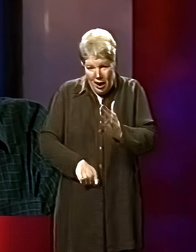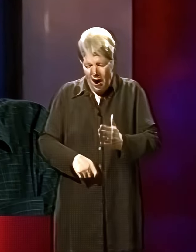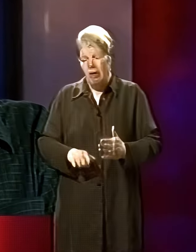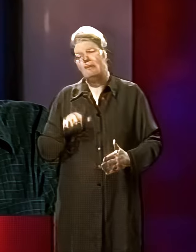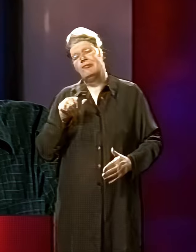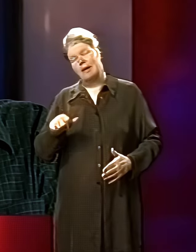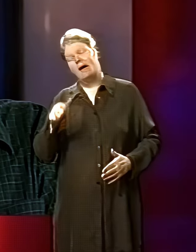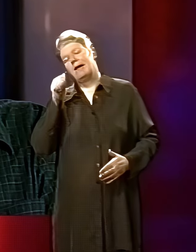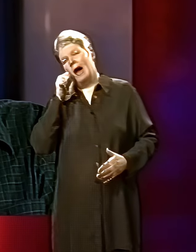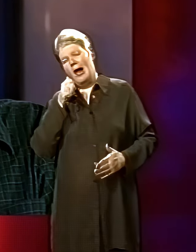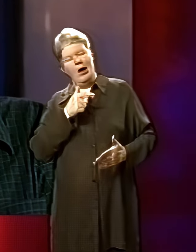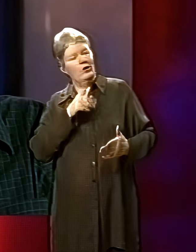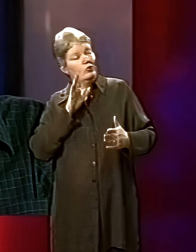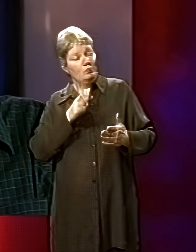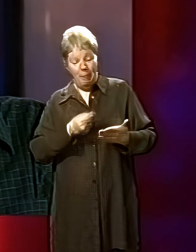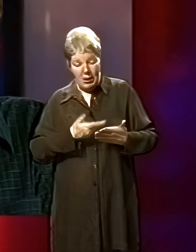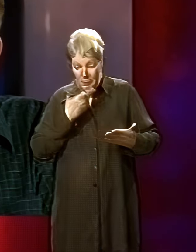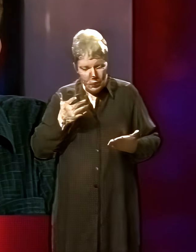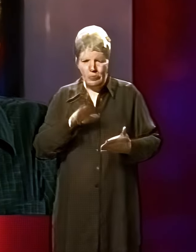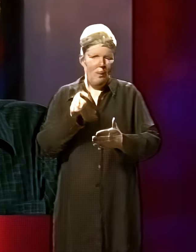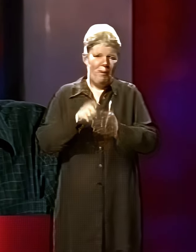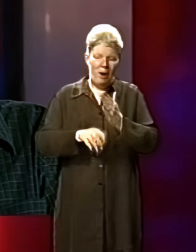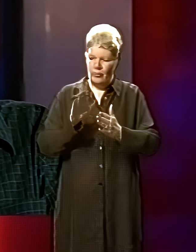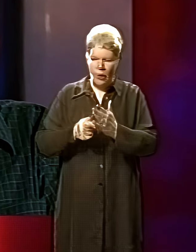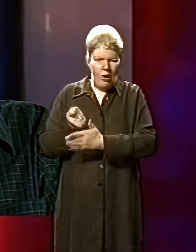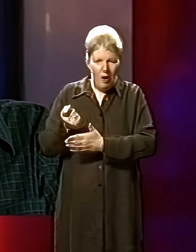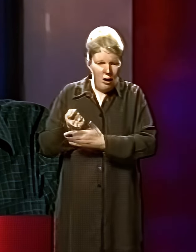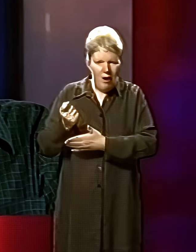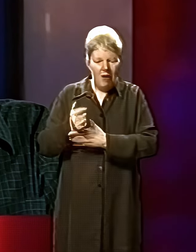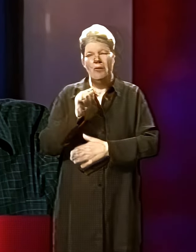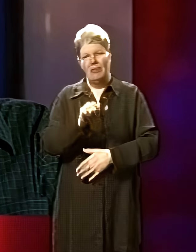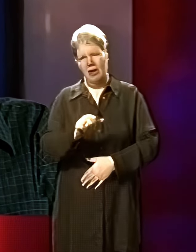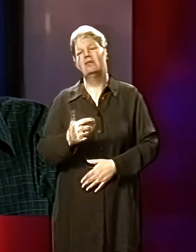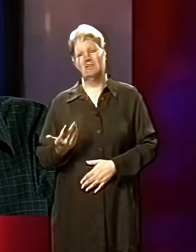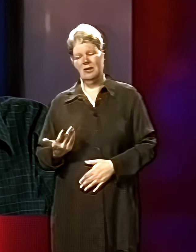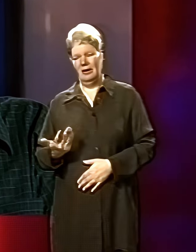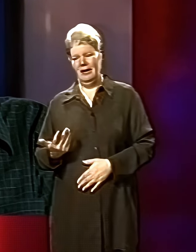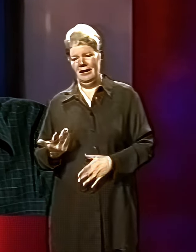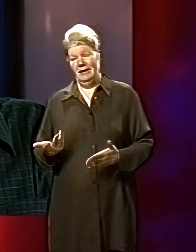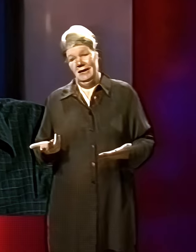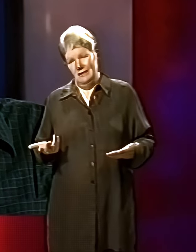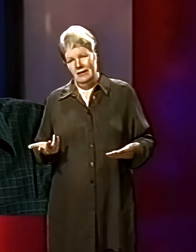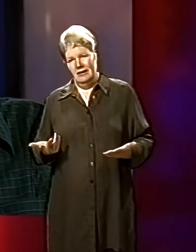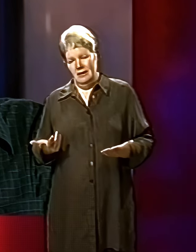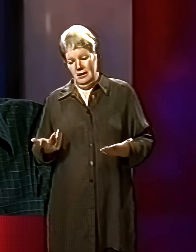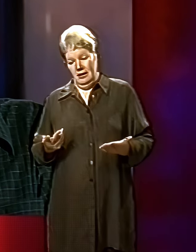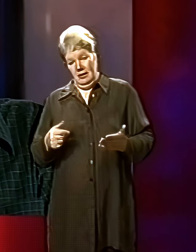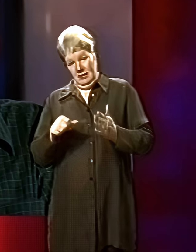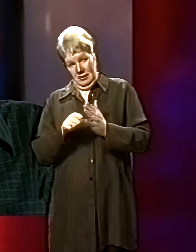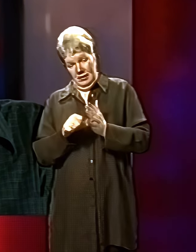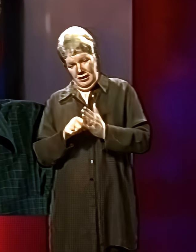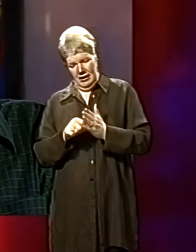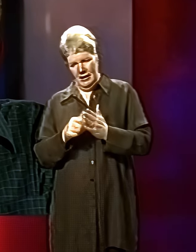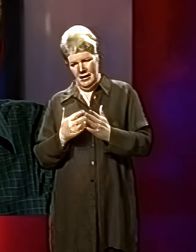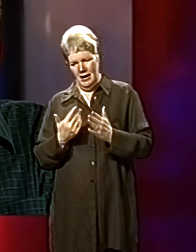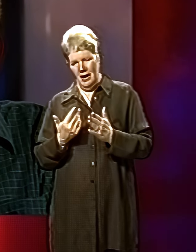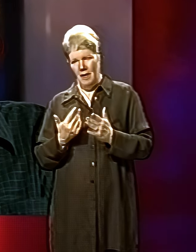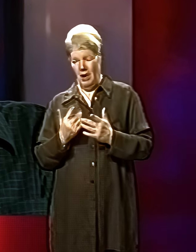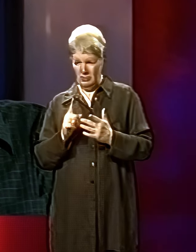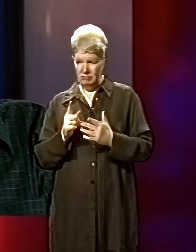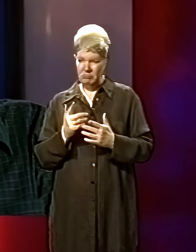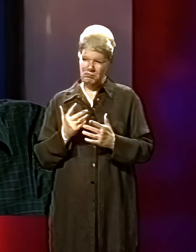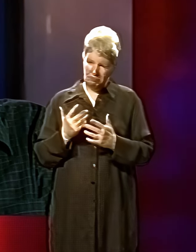Well, there are alternatives. There used to be, through the benefits system, a system of grants that unfortunately went, and more people pushed in this direction. For